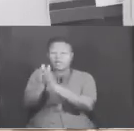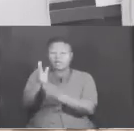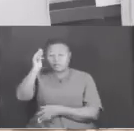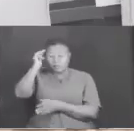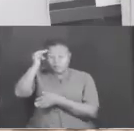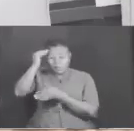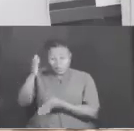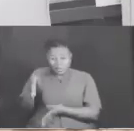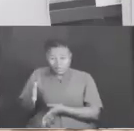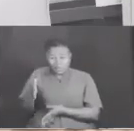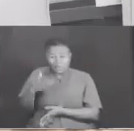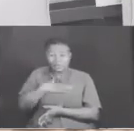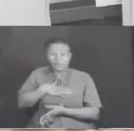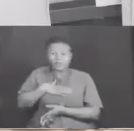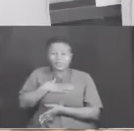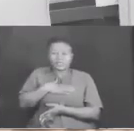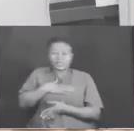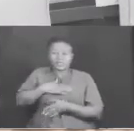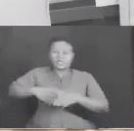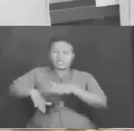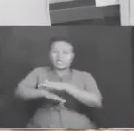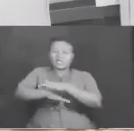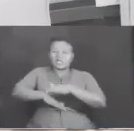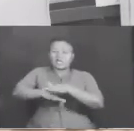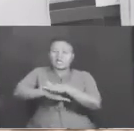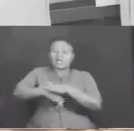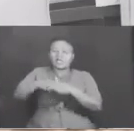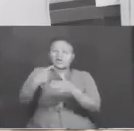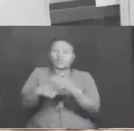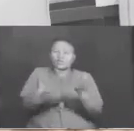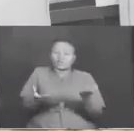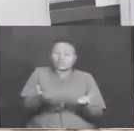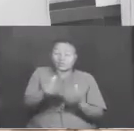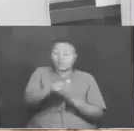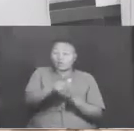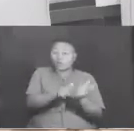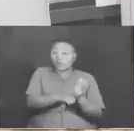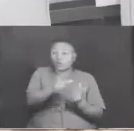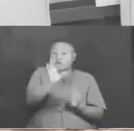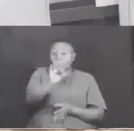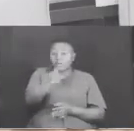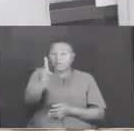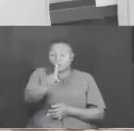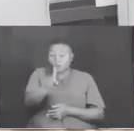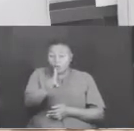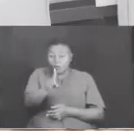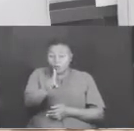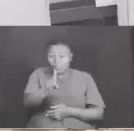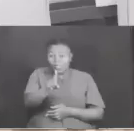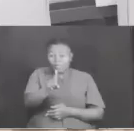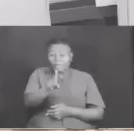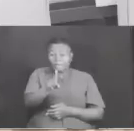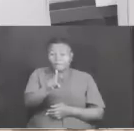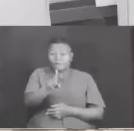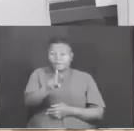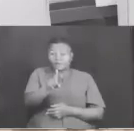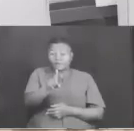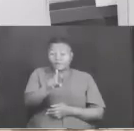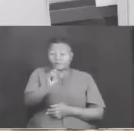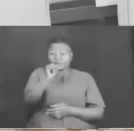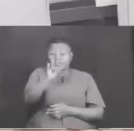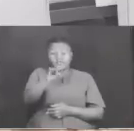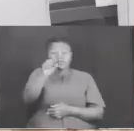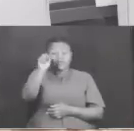he coming under Order 91? If he is coming under Order 91 to make the